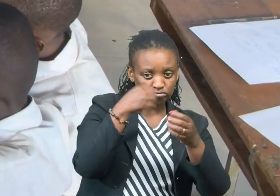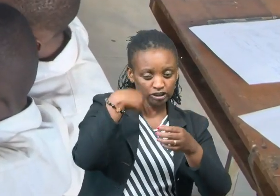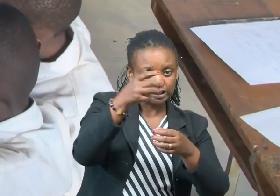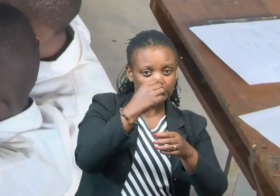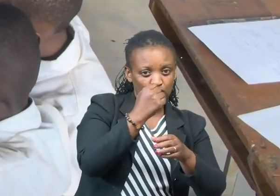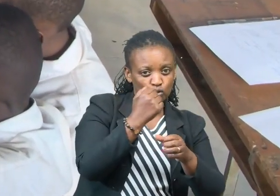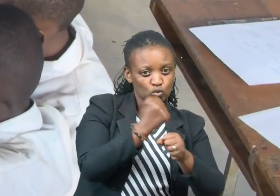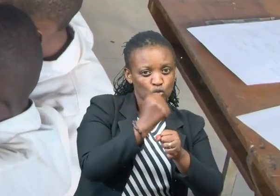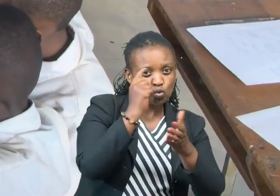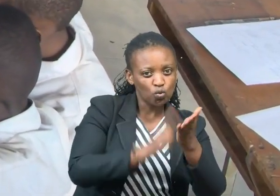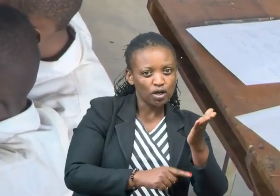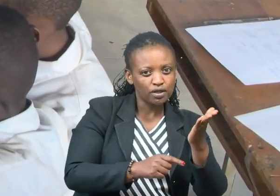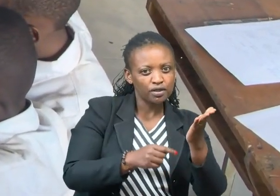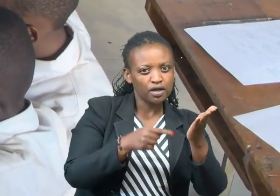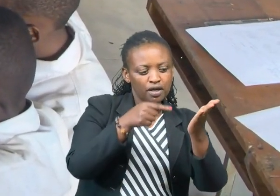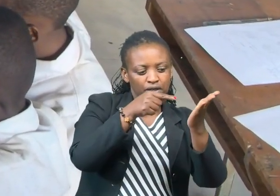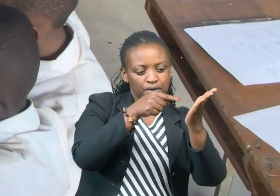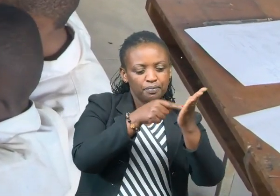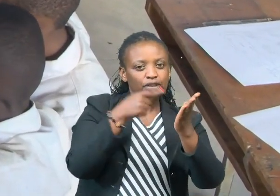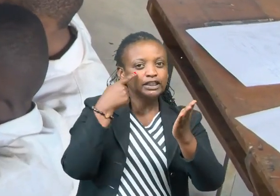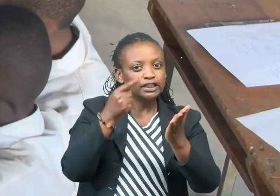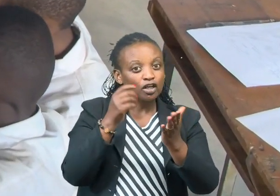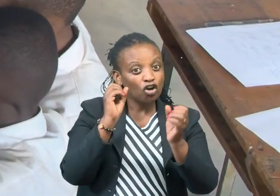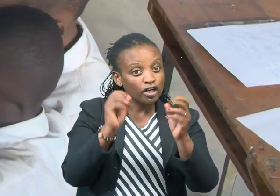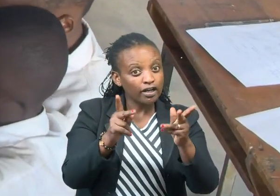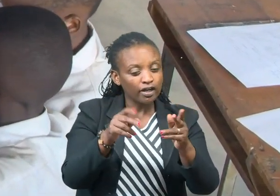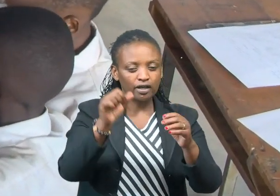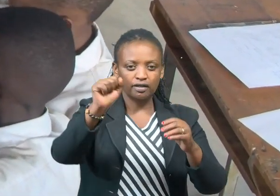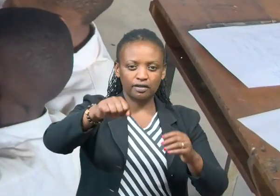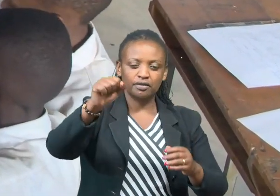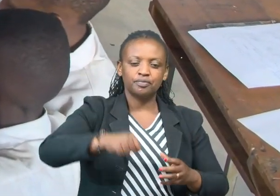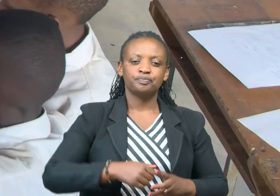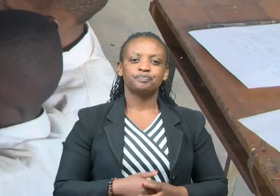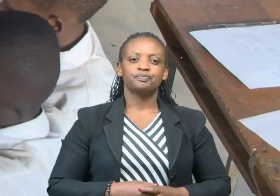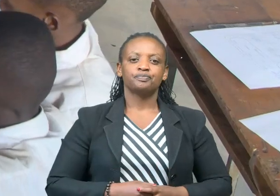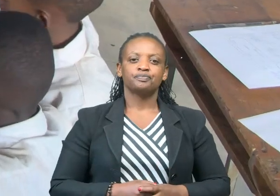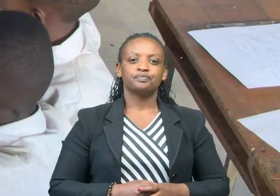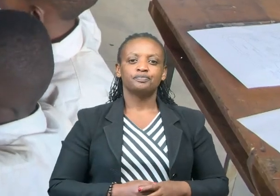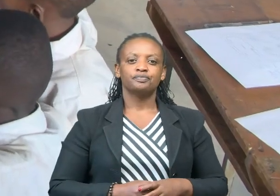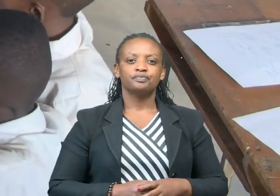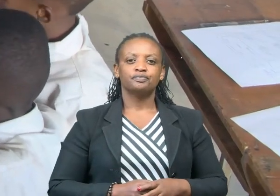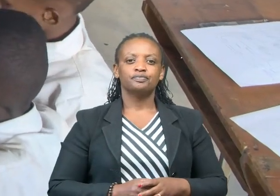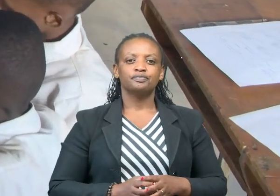okay? So that it can fit, okay? Yeah.